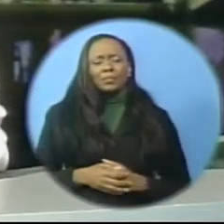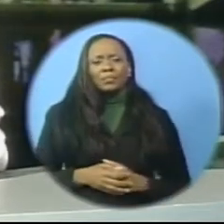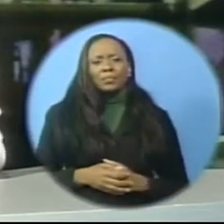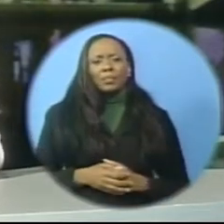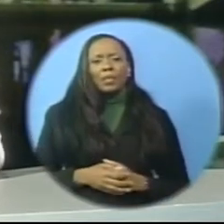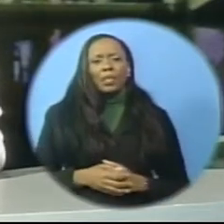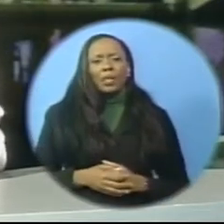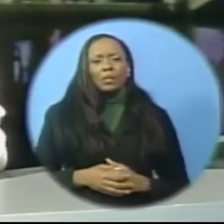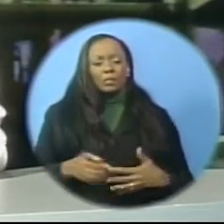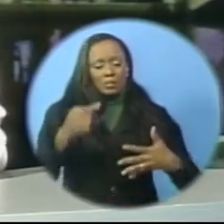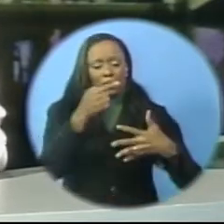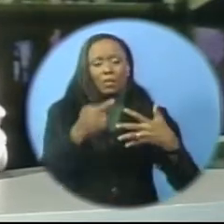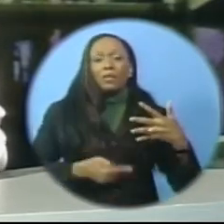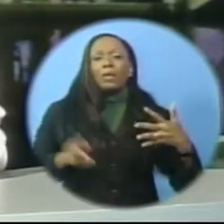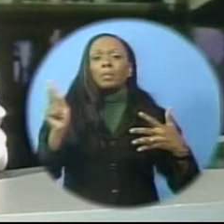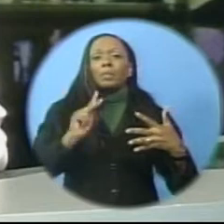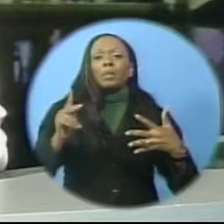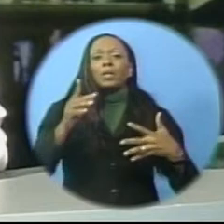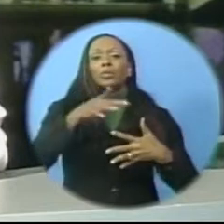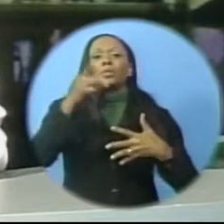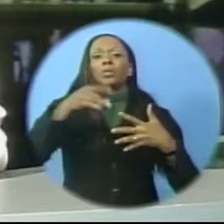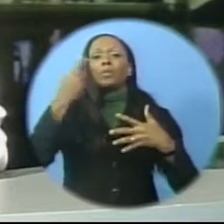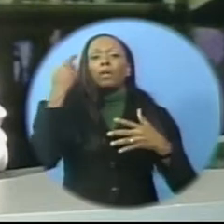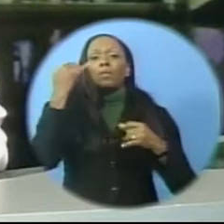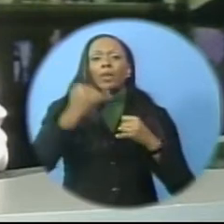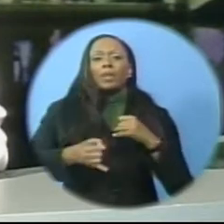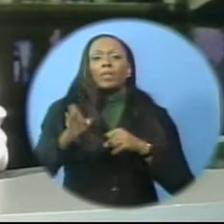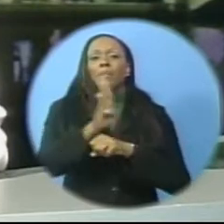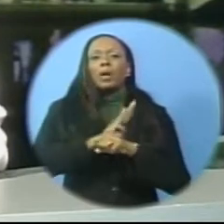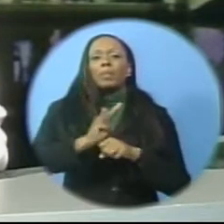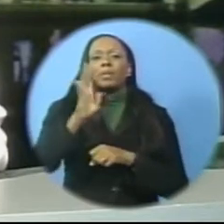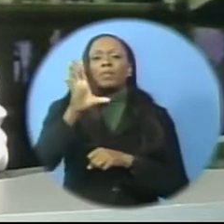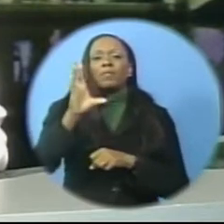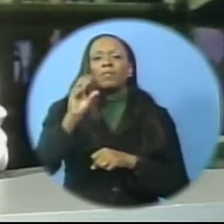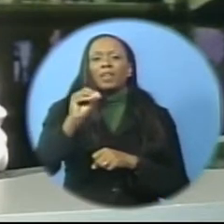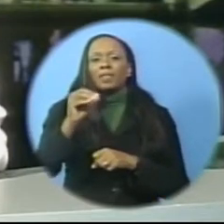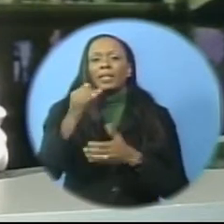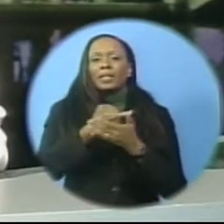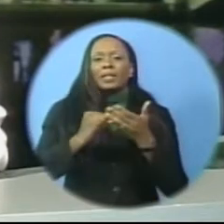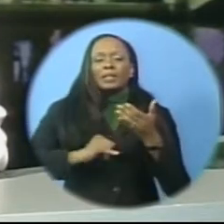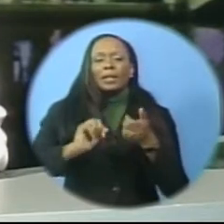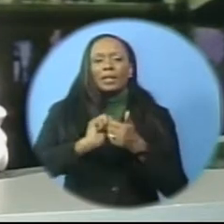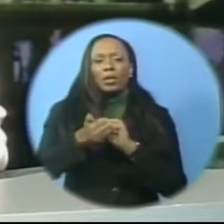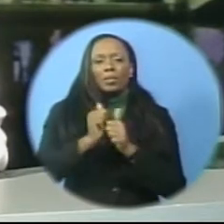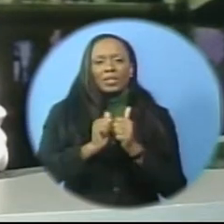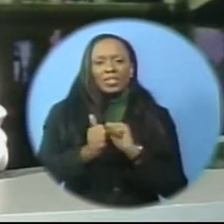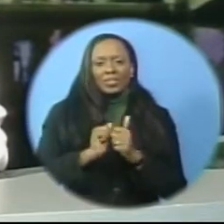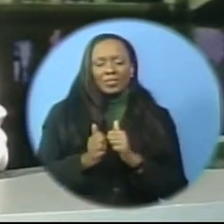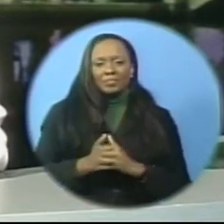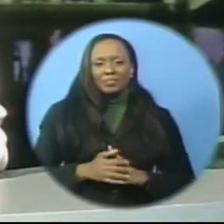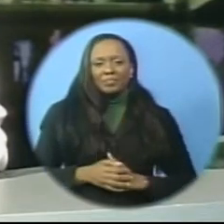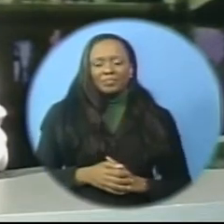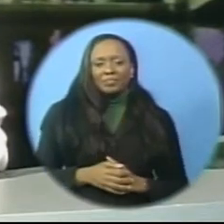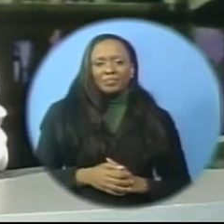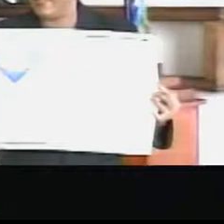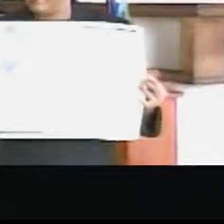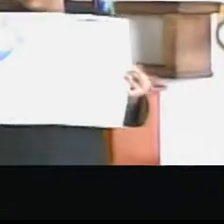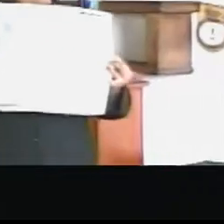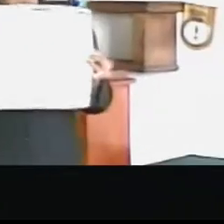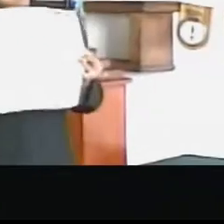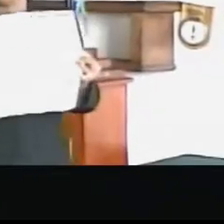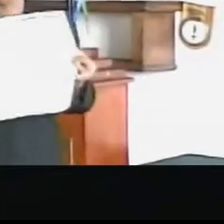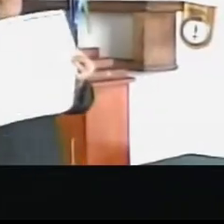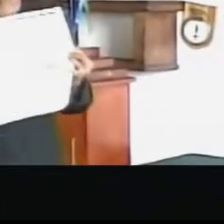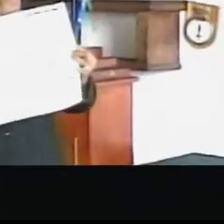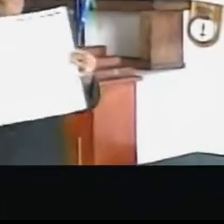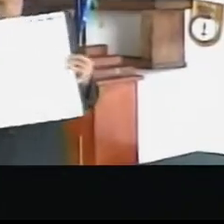5 entries have been chosen to compete in the finals of the Barbados at 50 Monument Design Competition. The entries, which were chosen